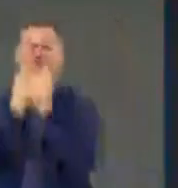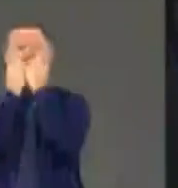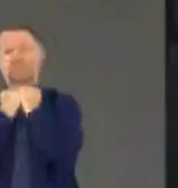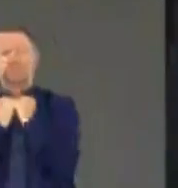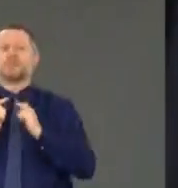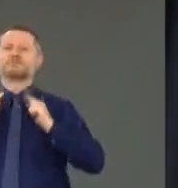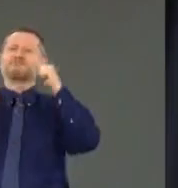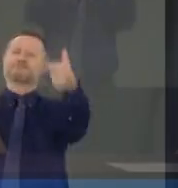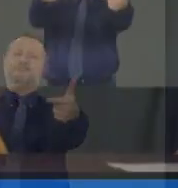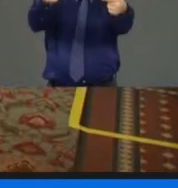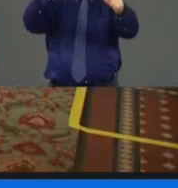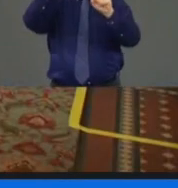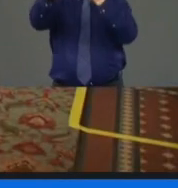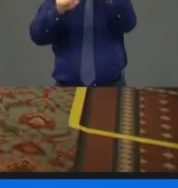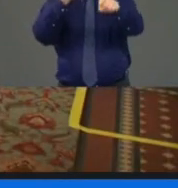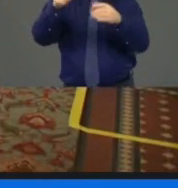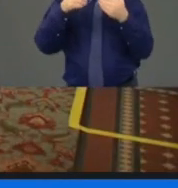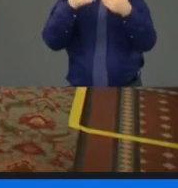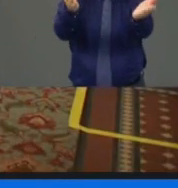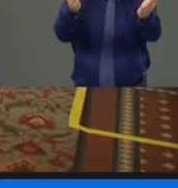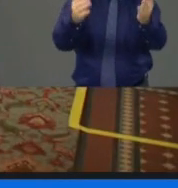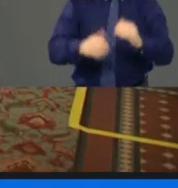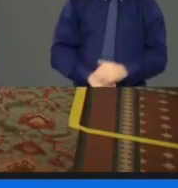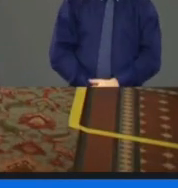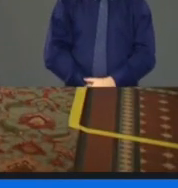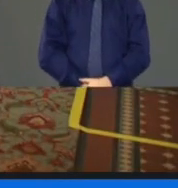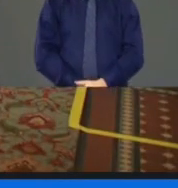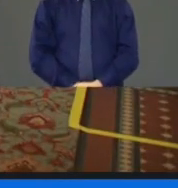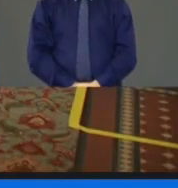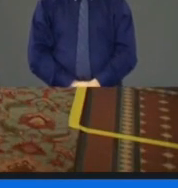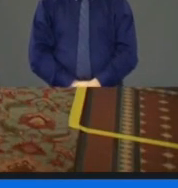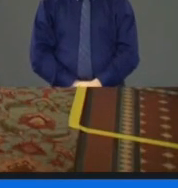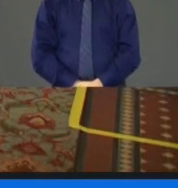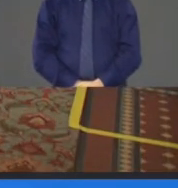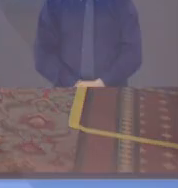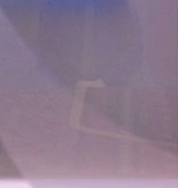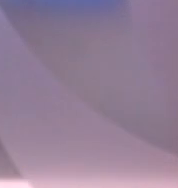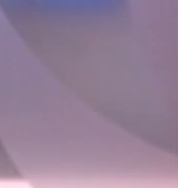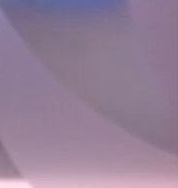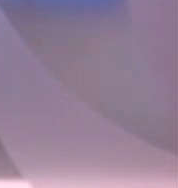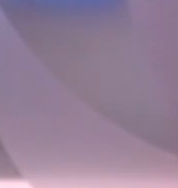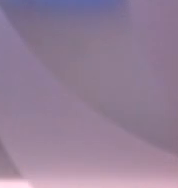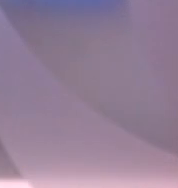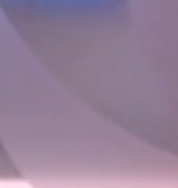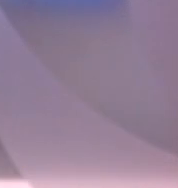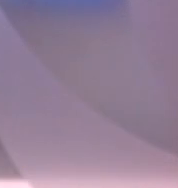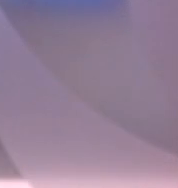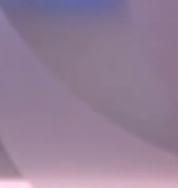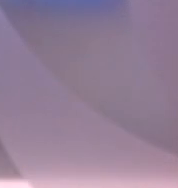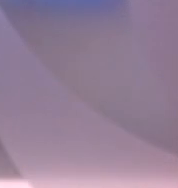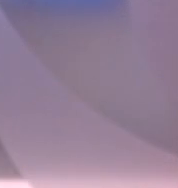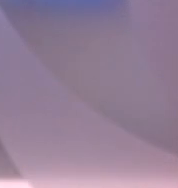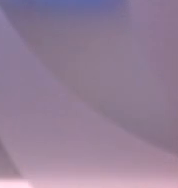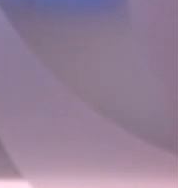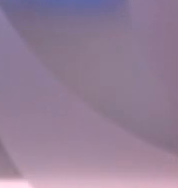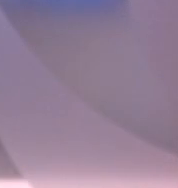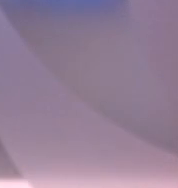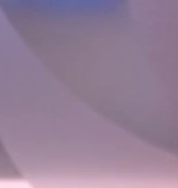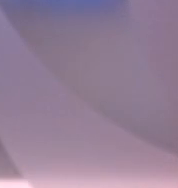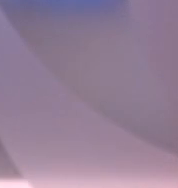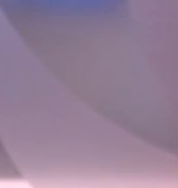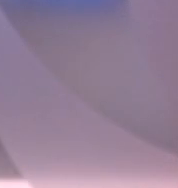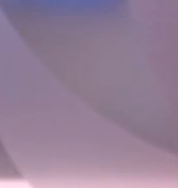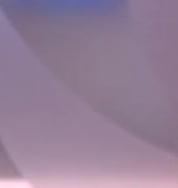Questions? You've been watching Governor Cuomo give an update on the situation in New York. We're now returning to regular programming